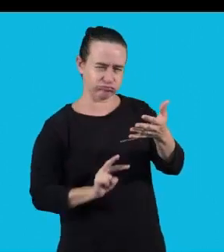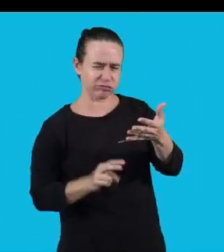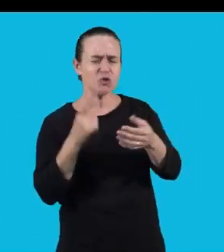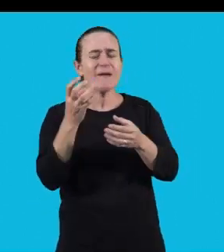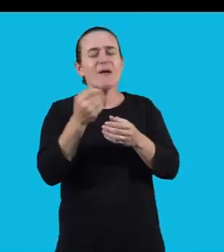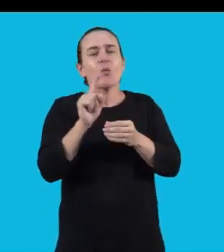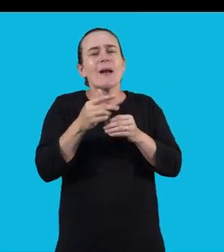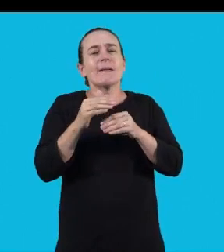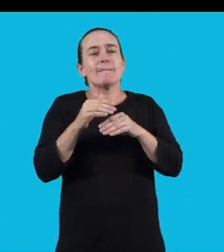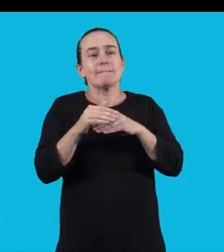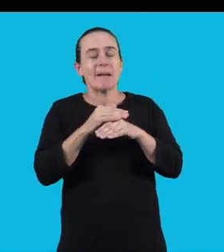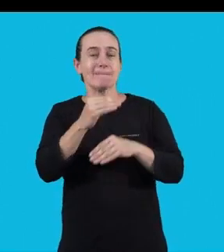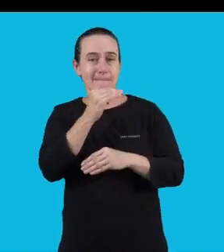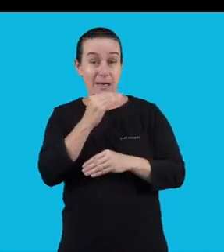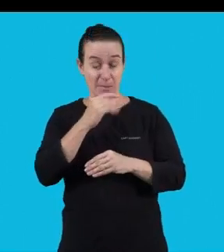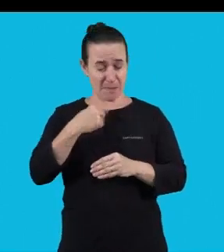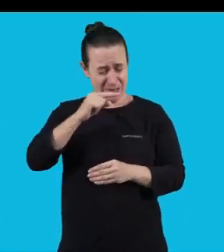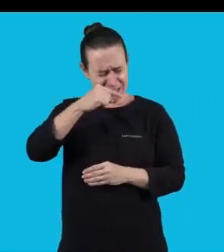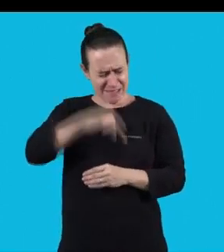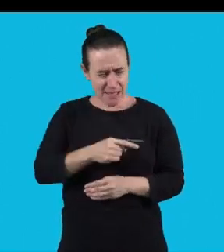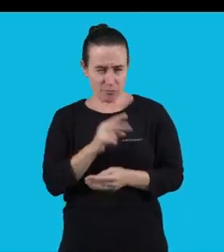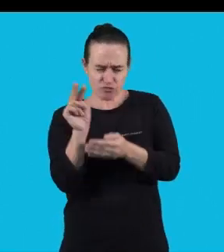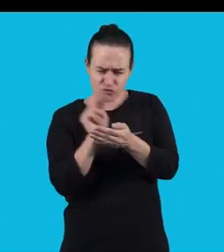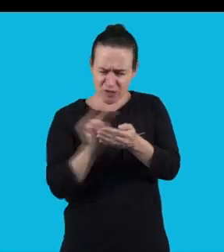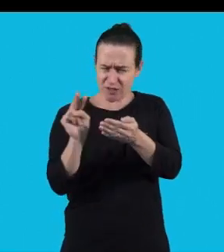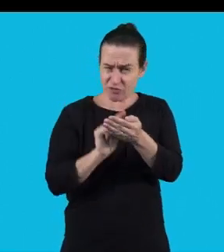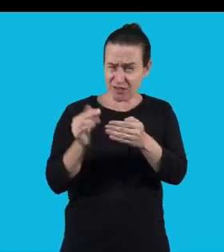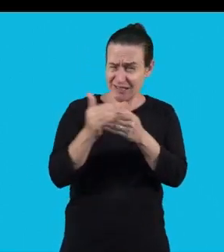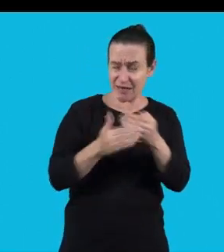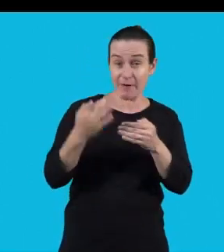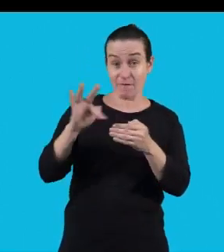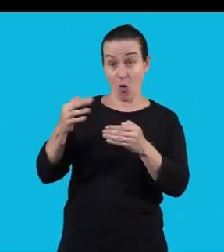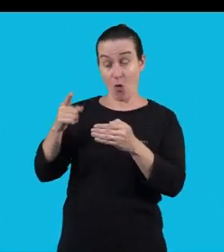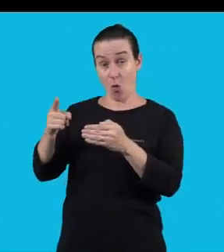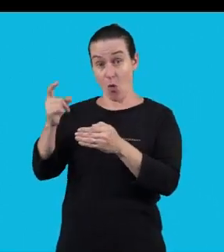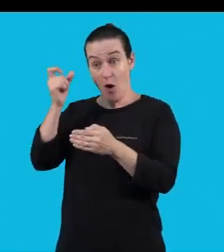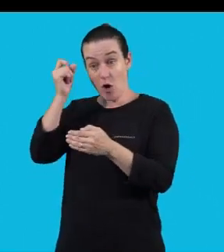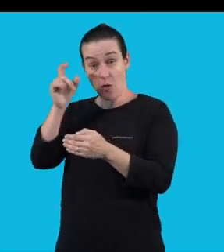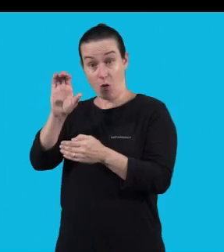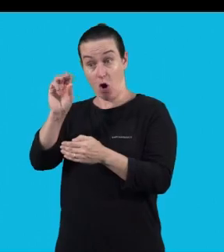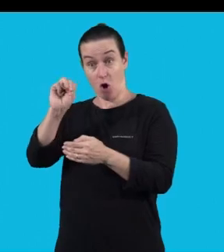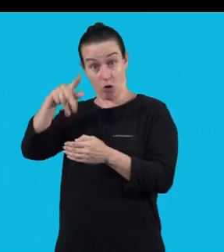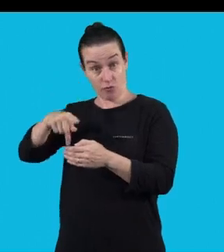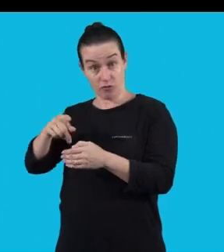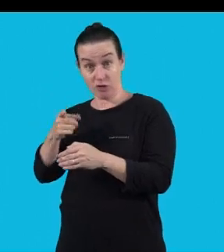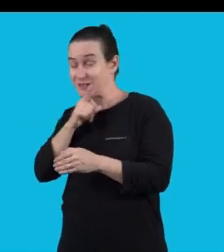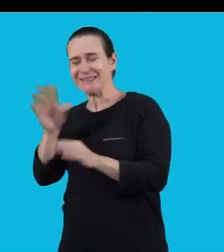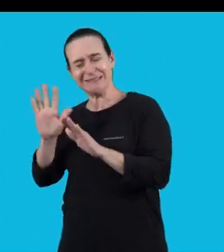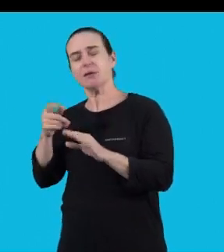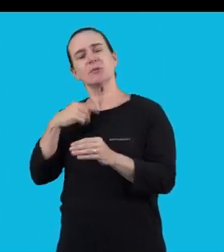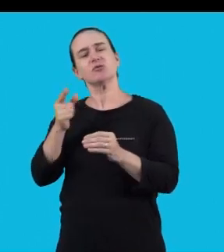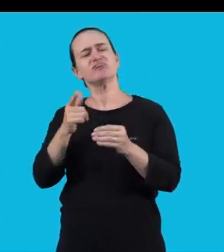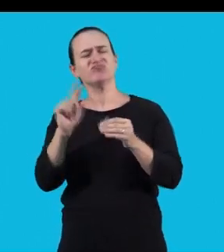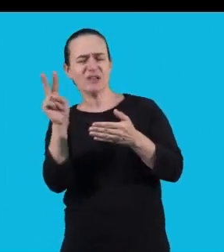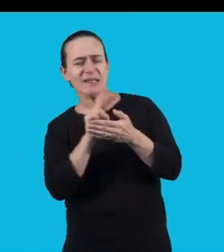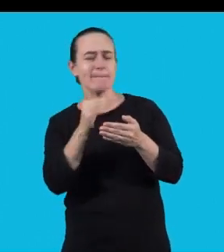but we're not reading for meaning and understanding as deeply as you would in a comprehension text, for example.